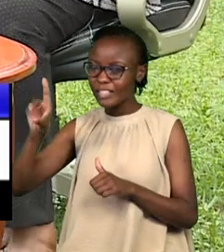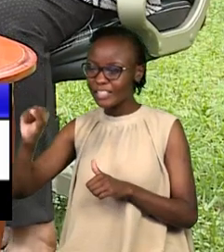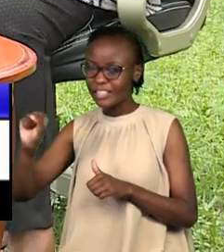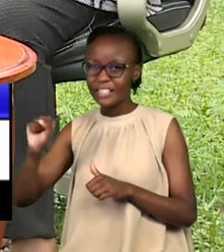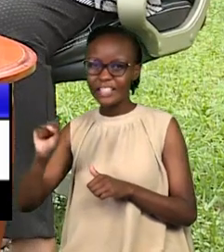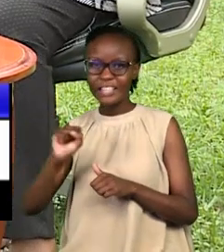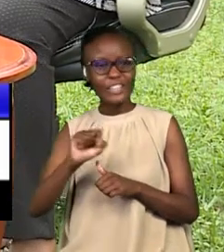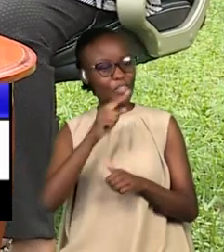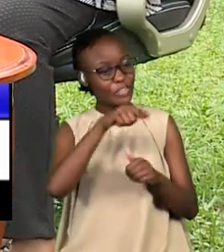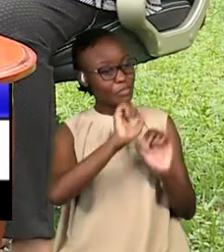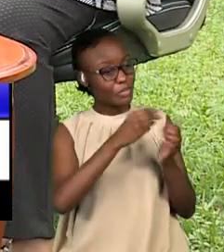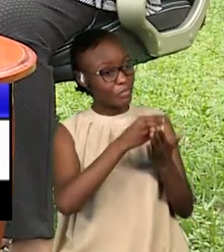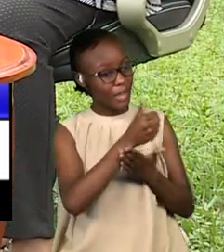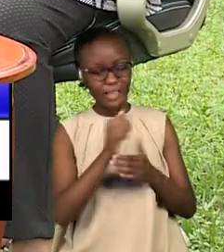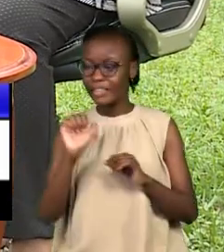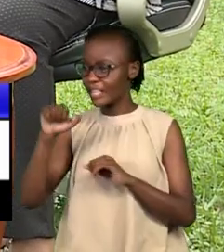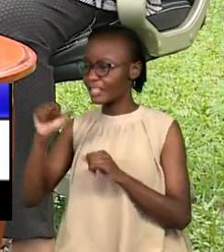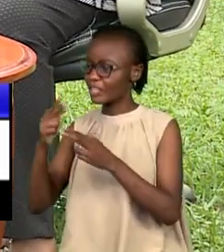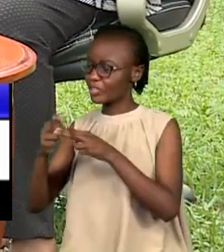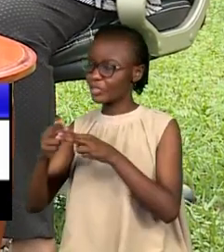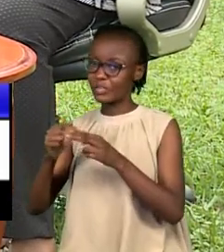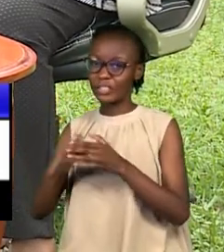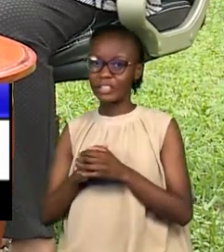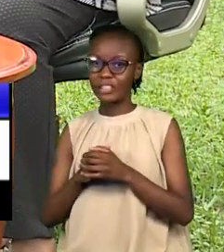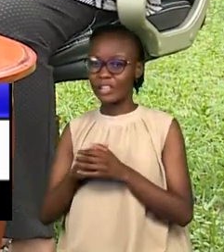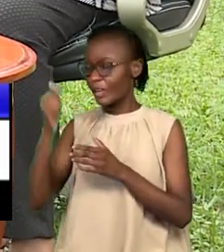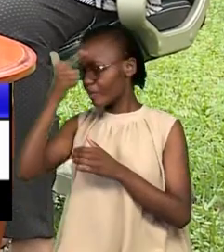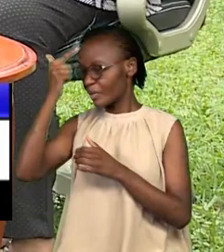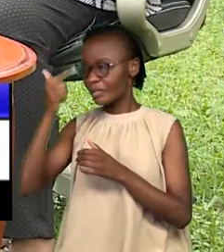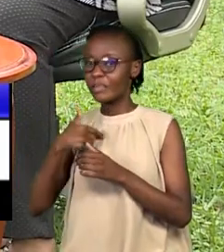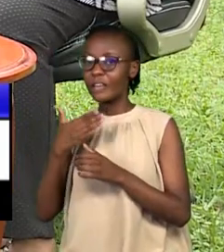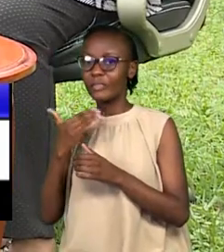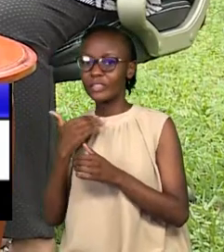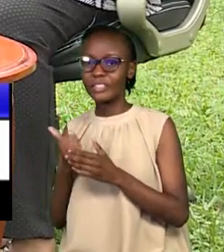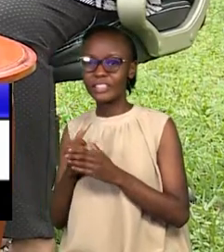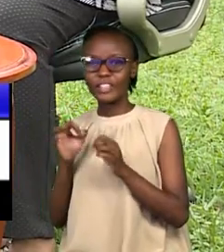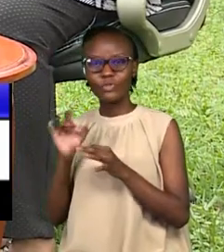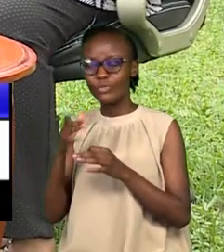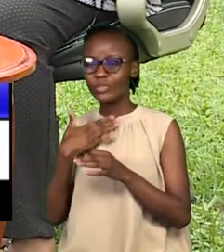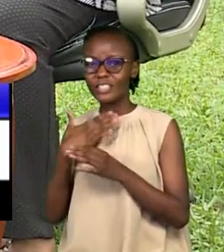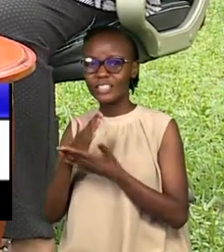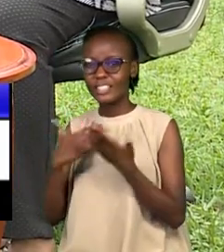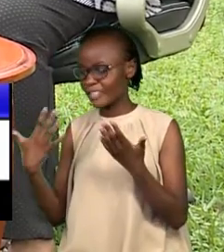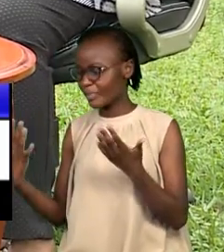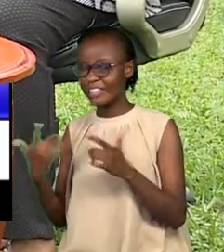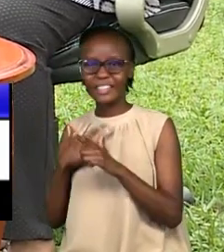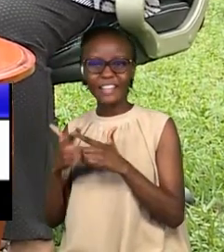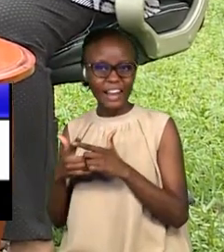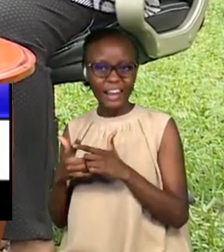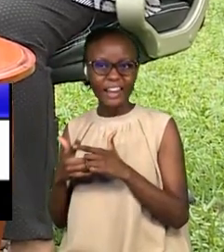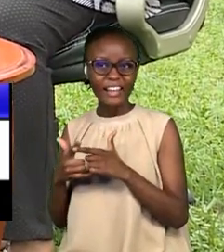take the GLE? Very soon. Yes. The next interview. Because I want it. The GLE. Because once you want something,